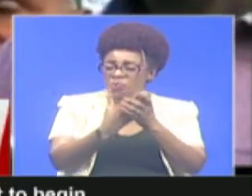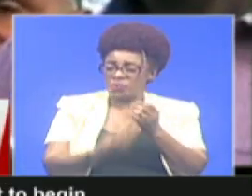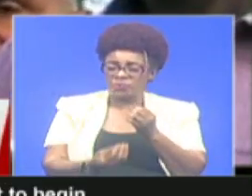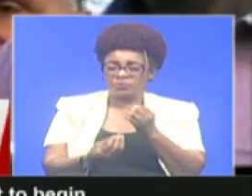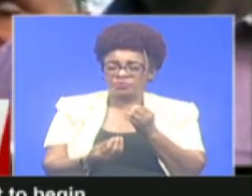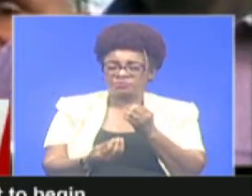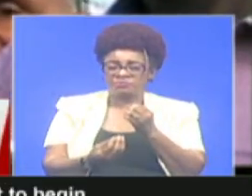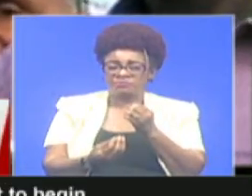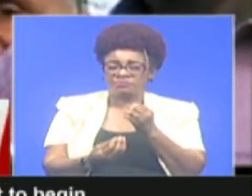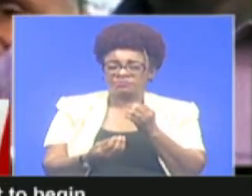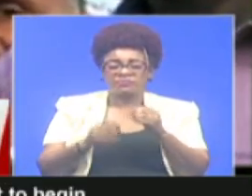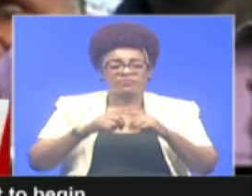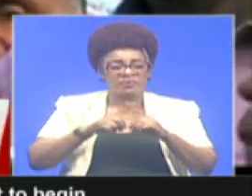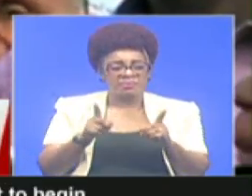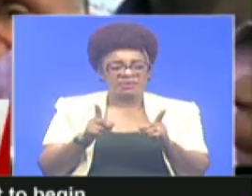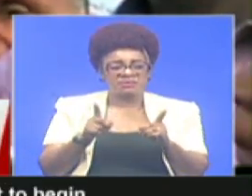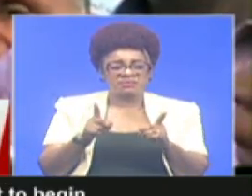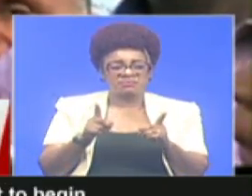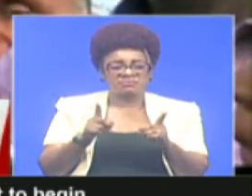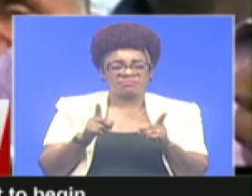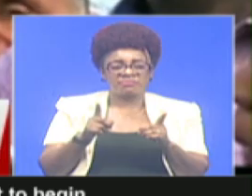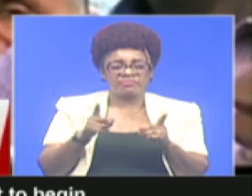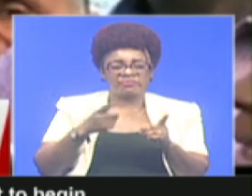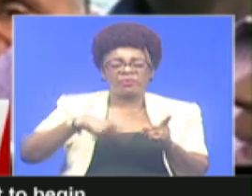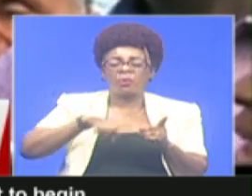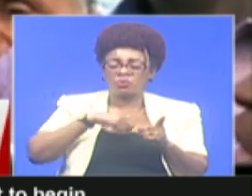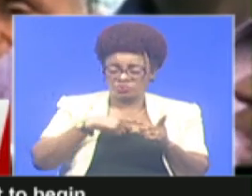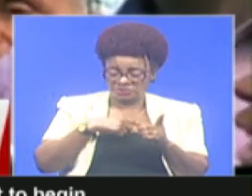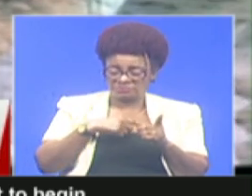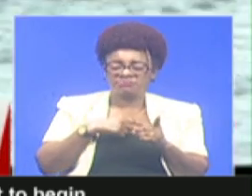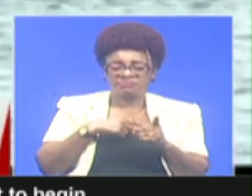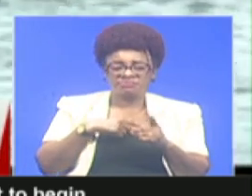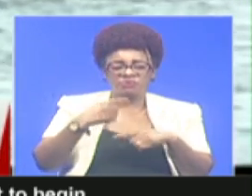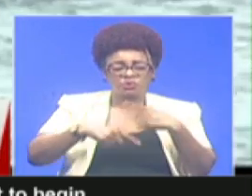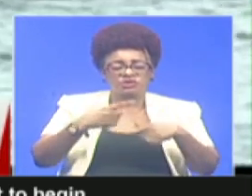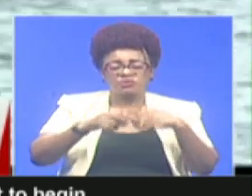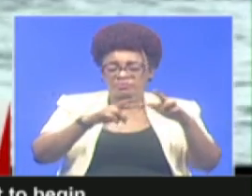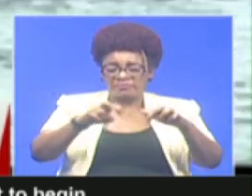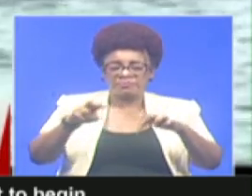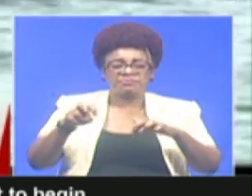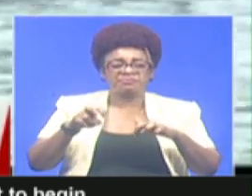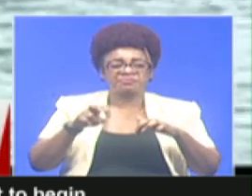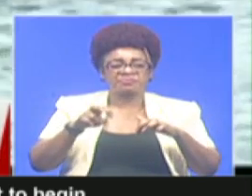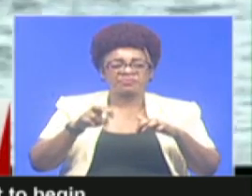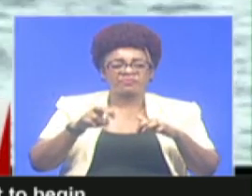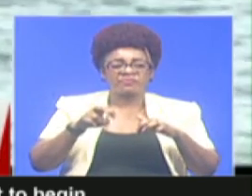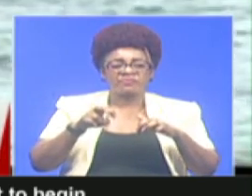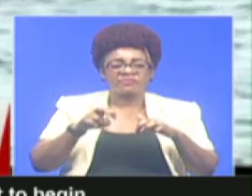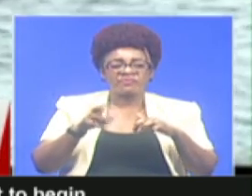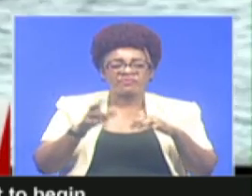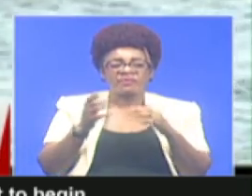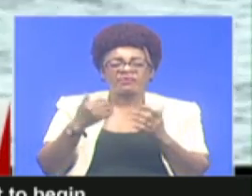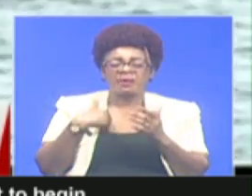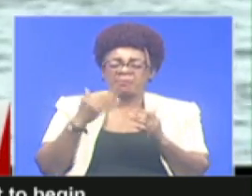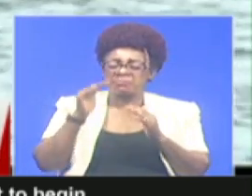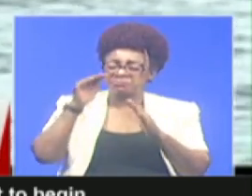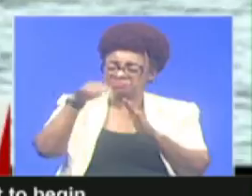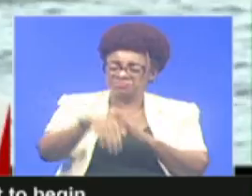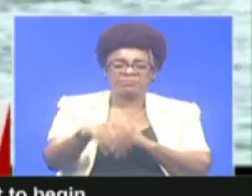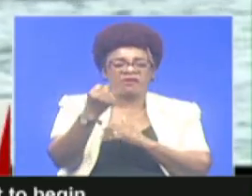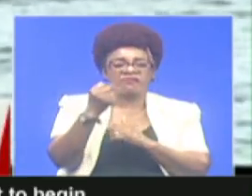ilizama. Lakini tumepiga hatua zaidi kutoka jana. The divers plunged 57 meters deep into the